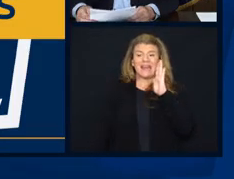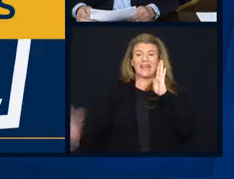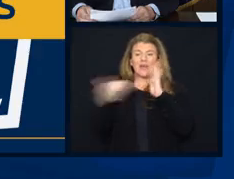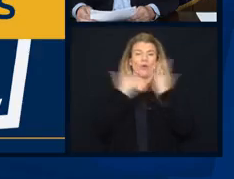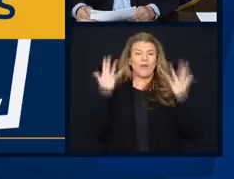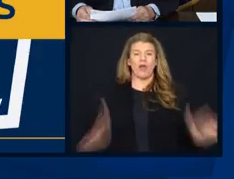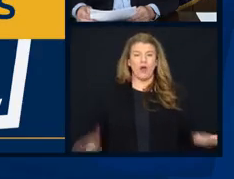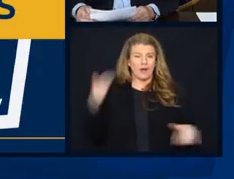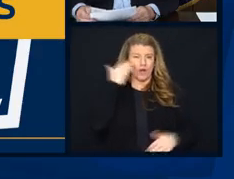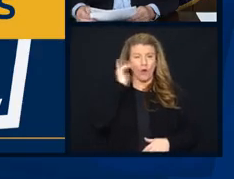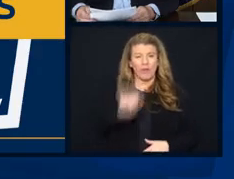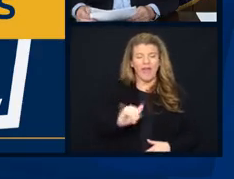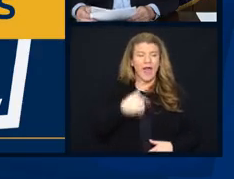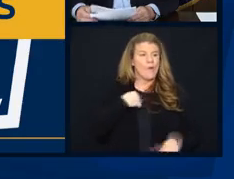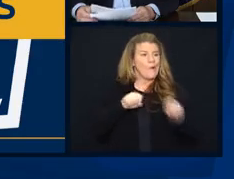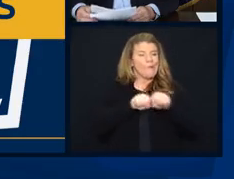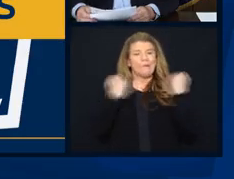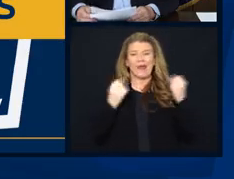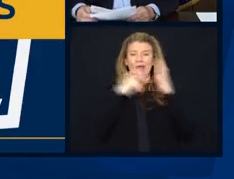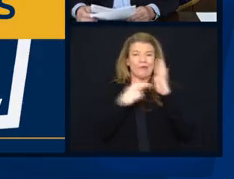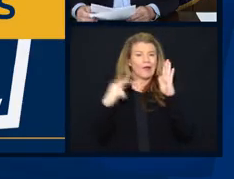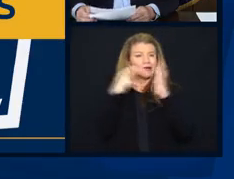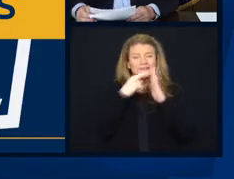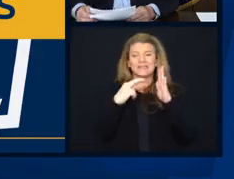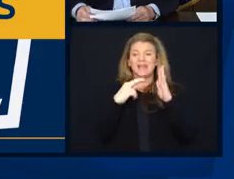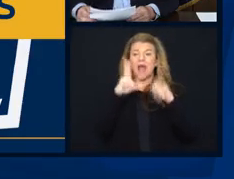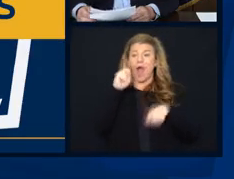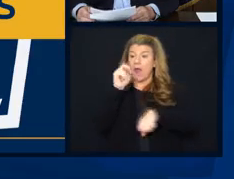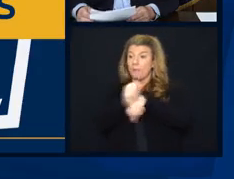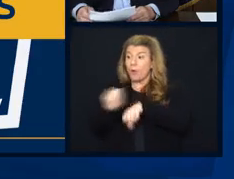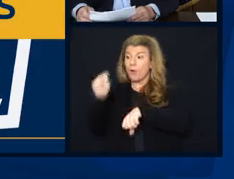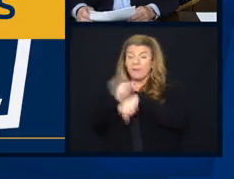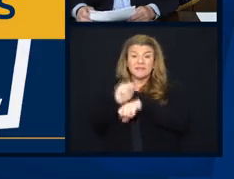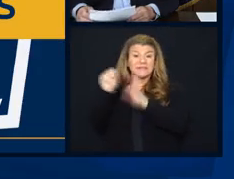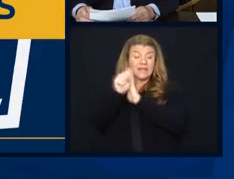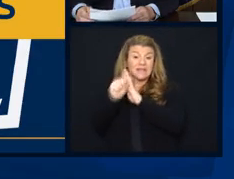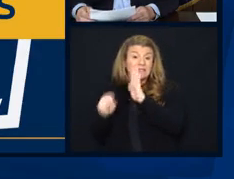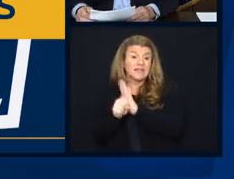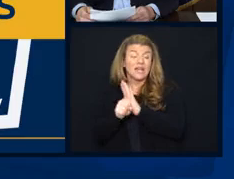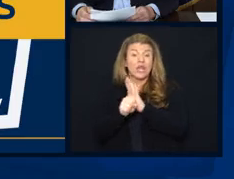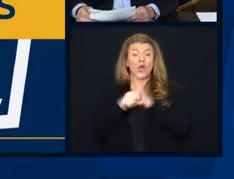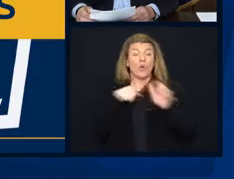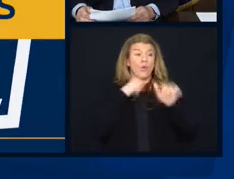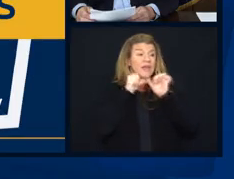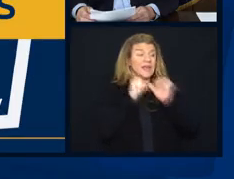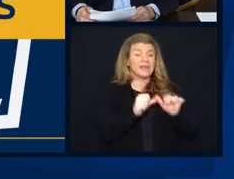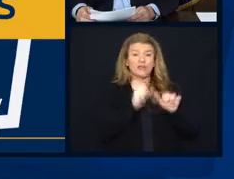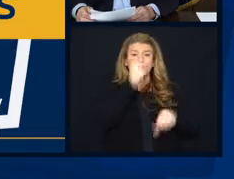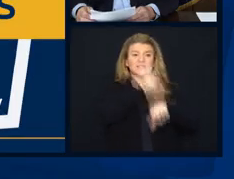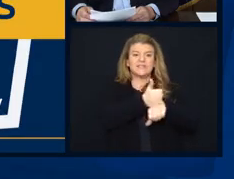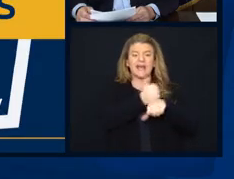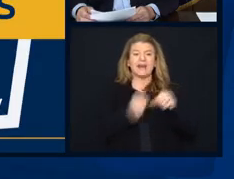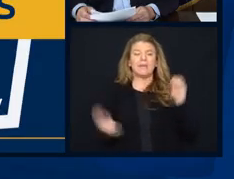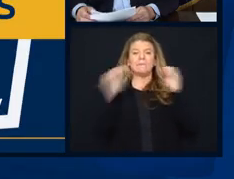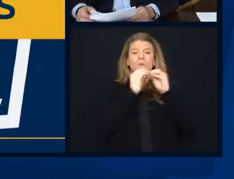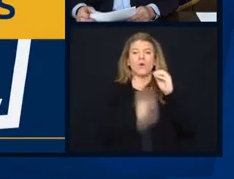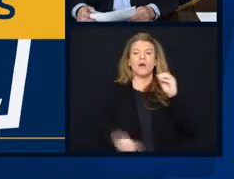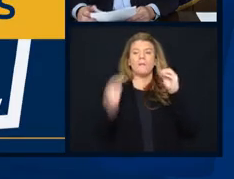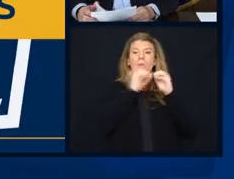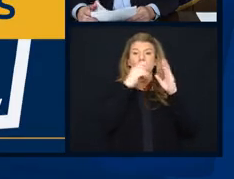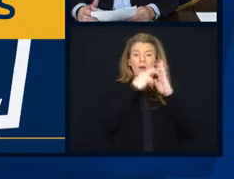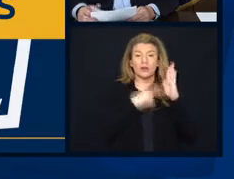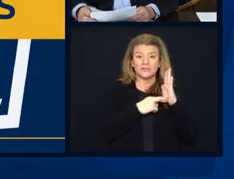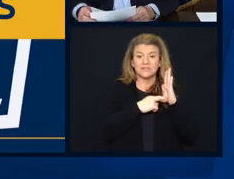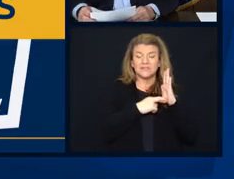that. We're breaking all-time records as far as unemployment in our state. We continue to set more and more and more